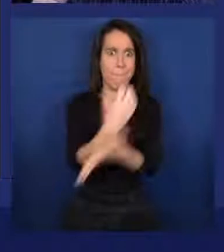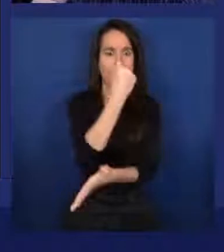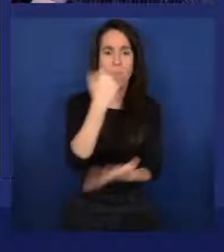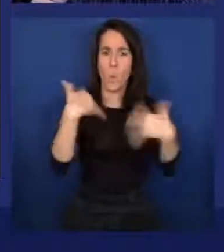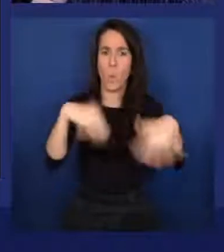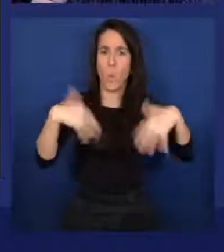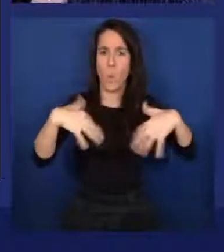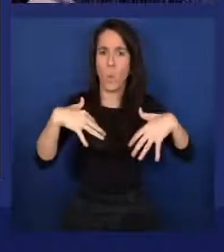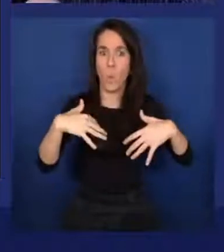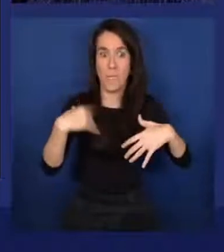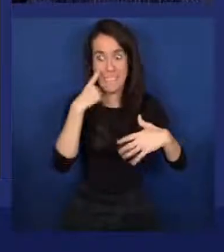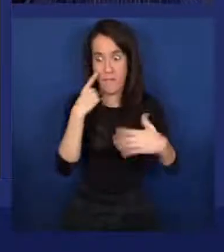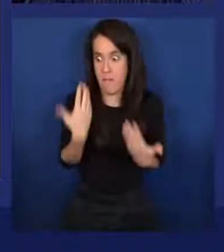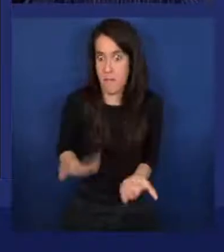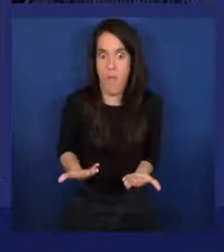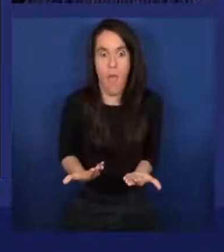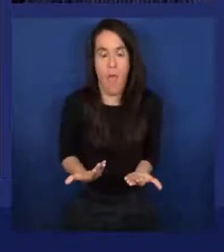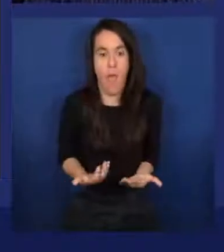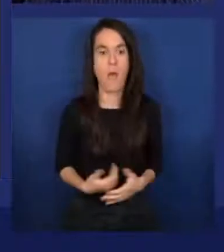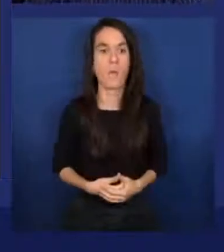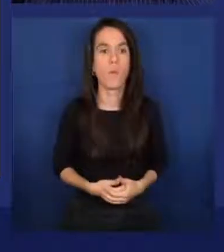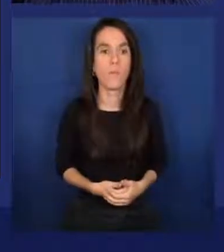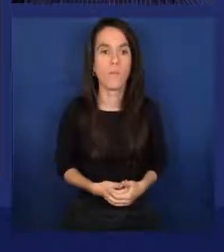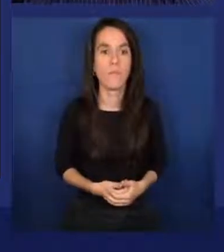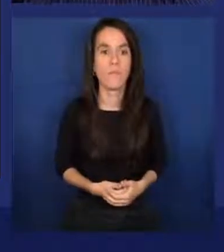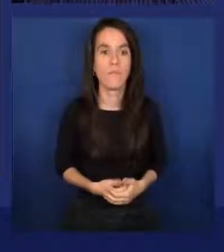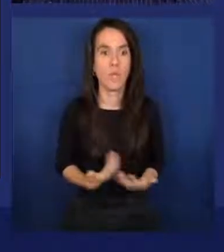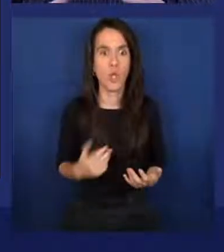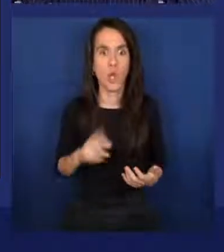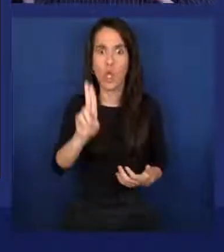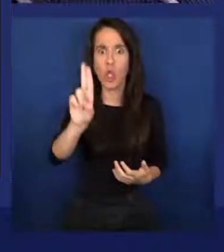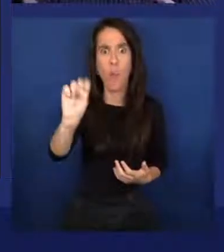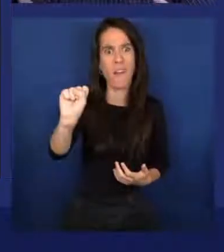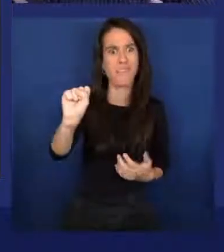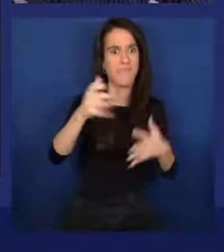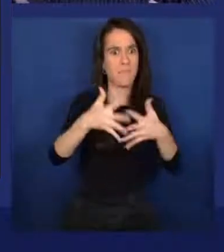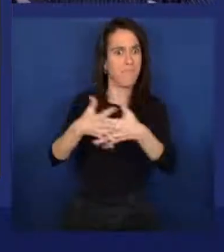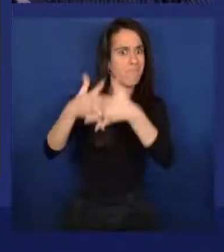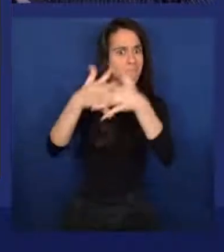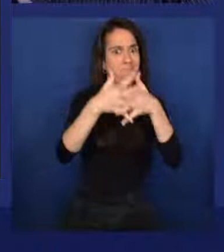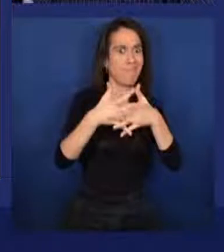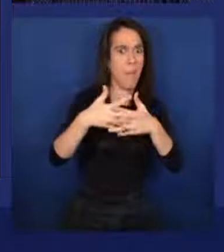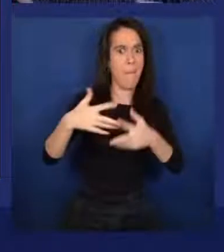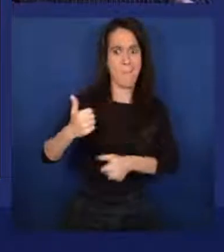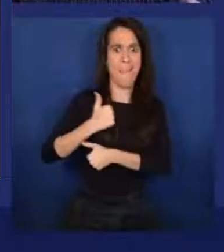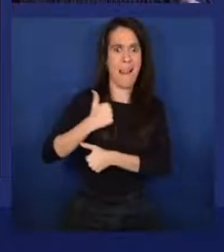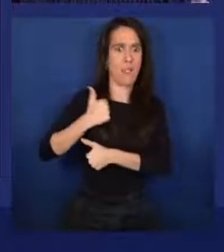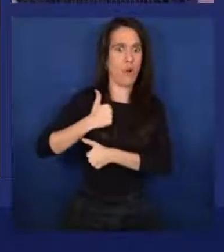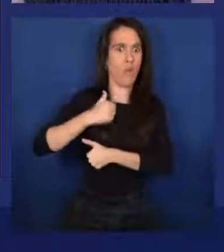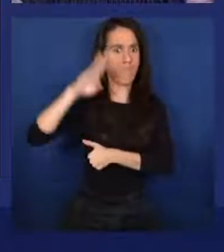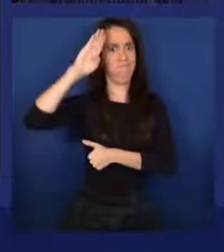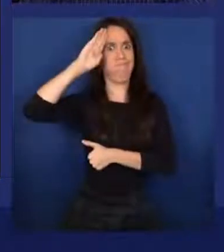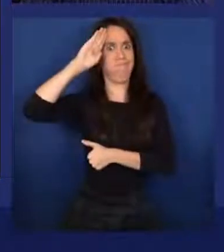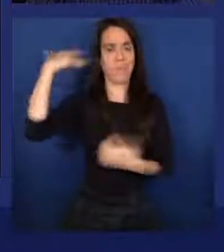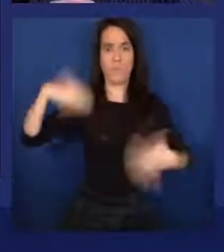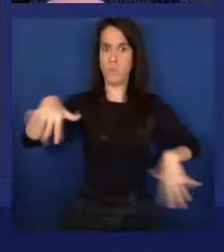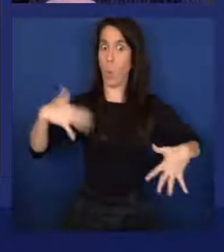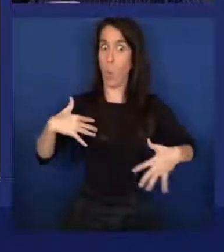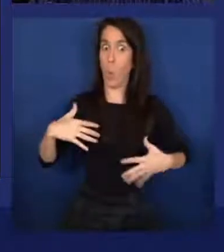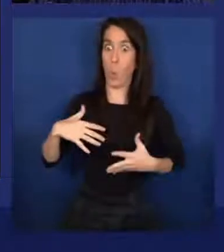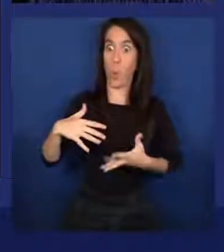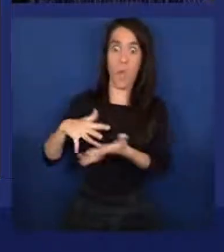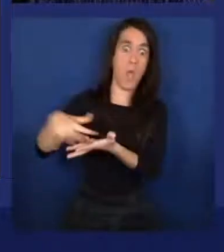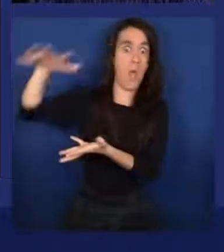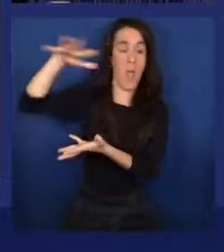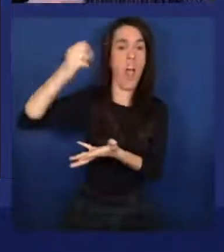to this day. The logistical engine of the US military is a profound capability that exceeds every other